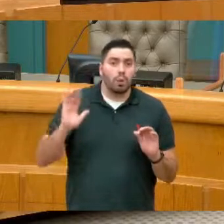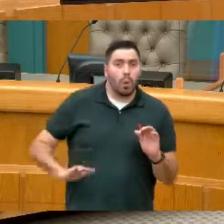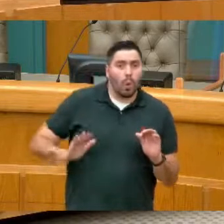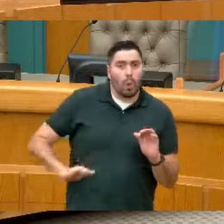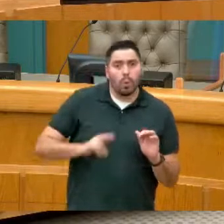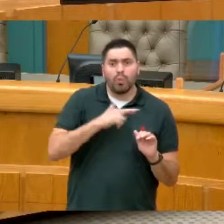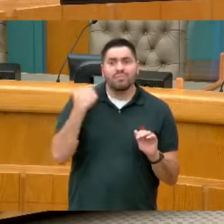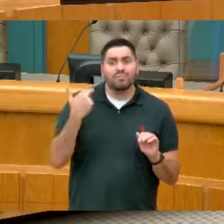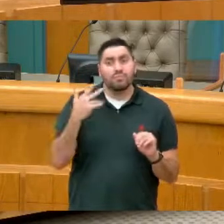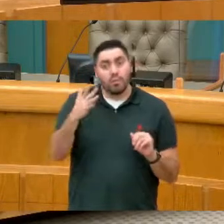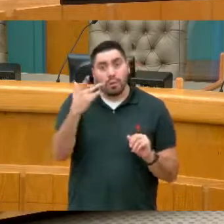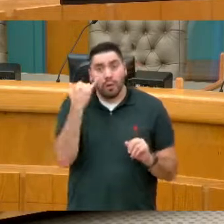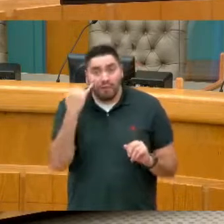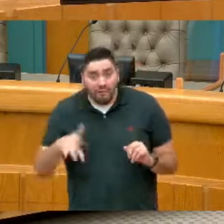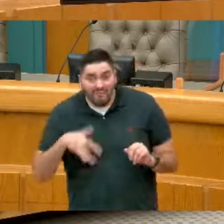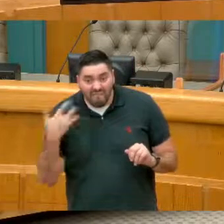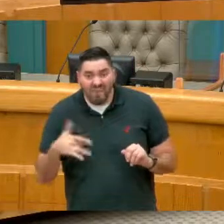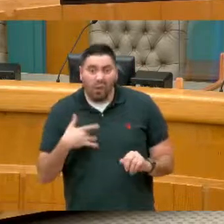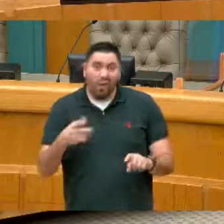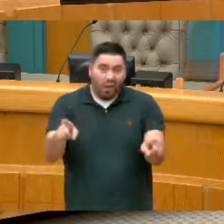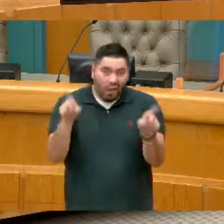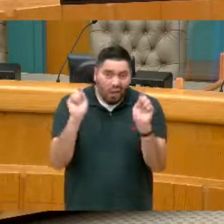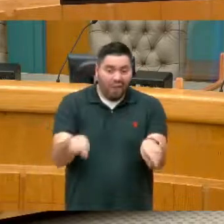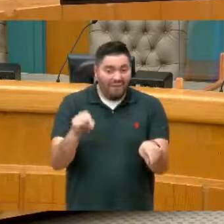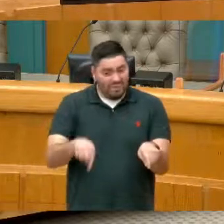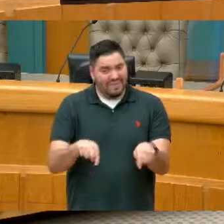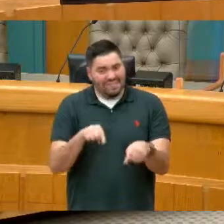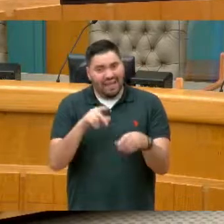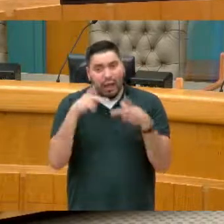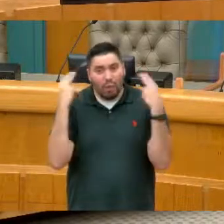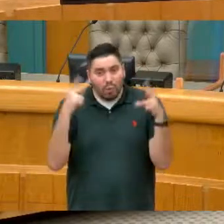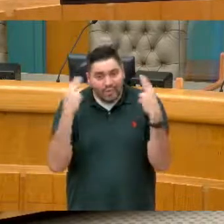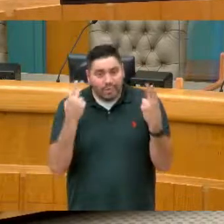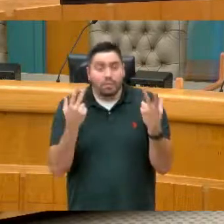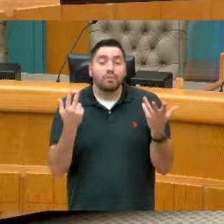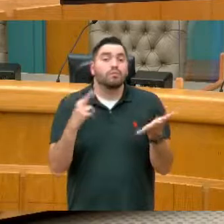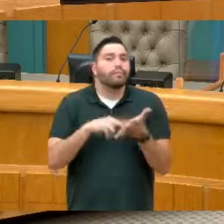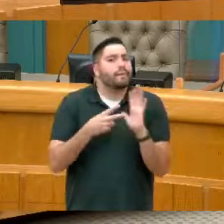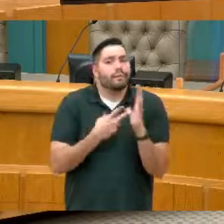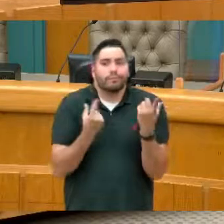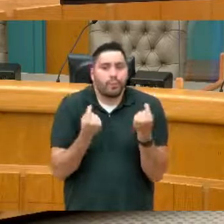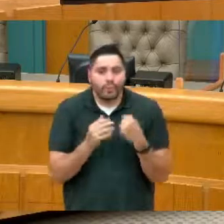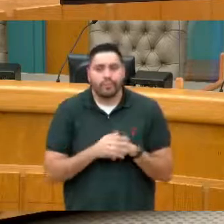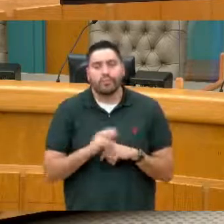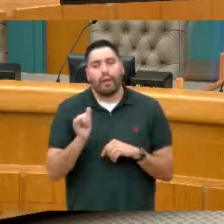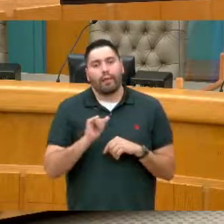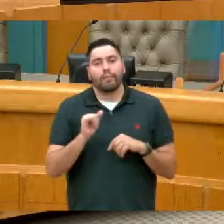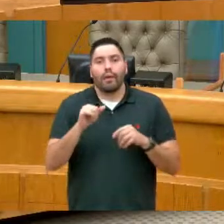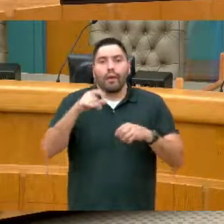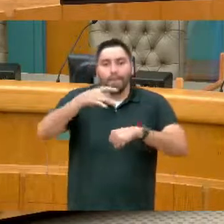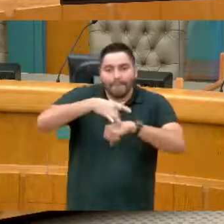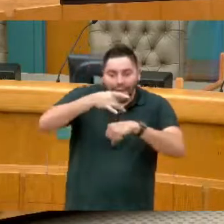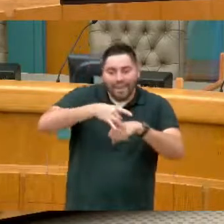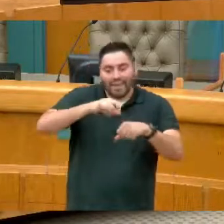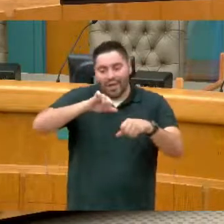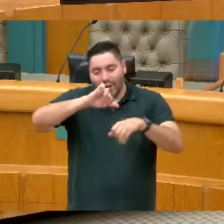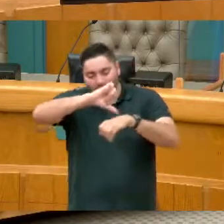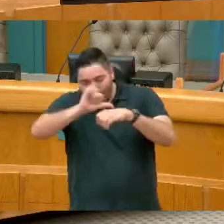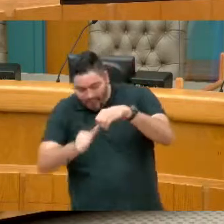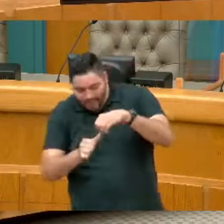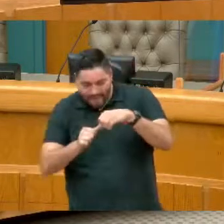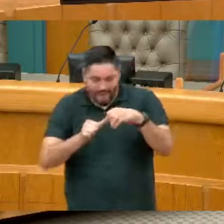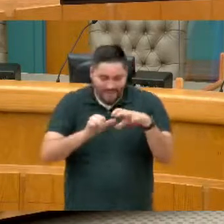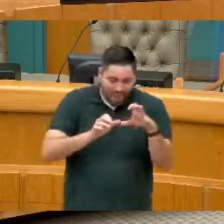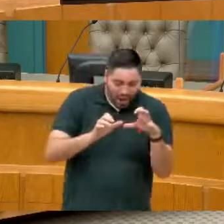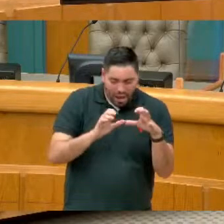out. Please consider the risk when planning or attending Halloween activities. And as you can see on the screen,